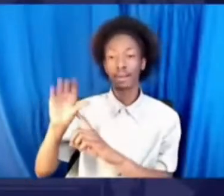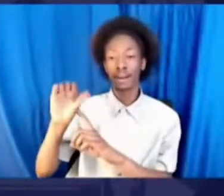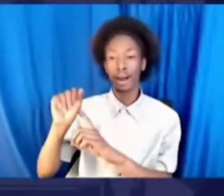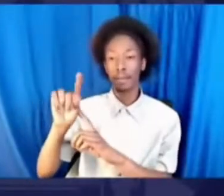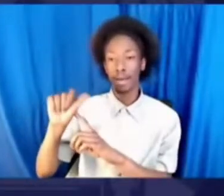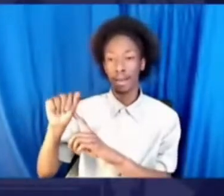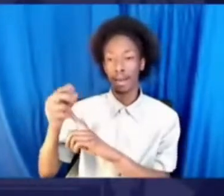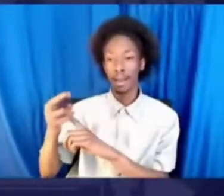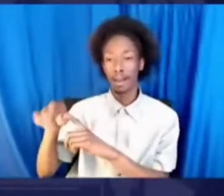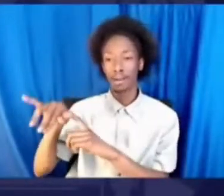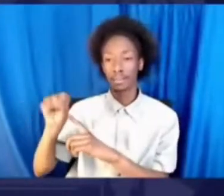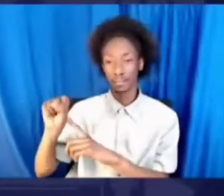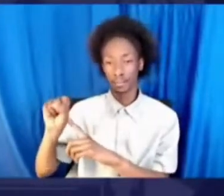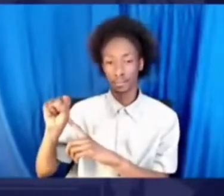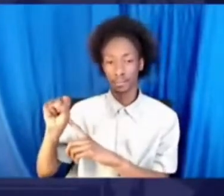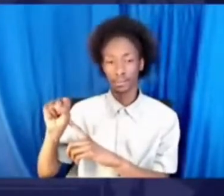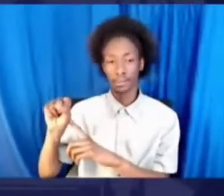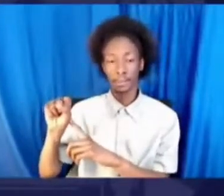Harris.